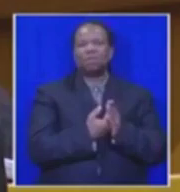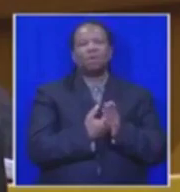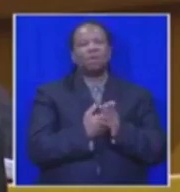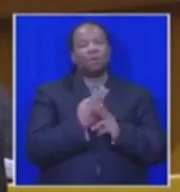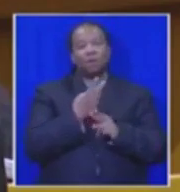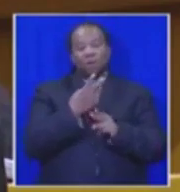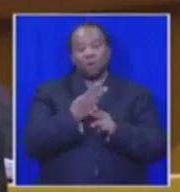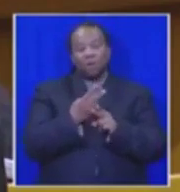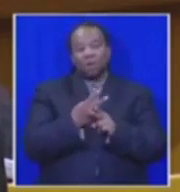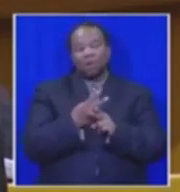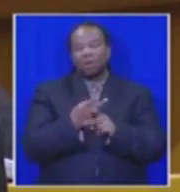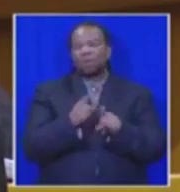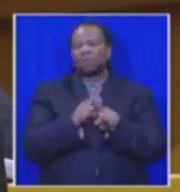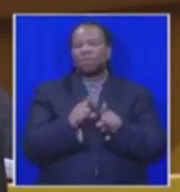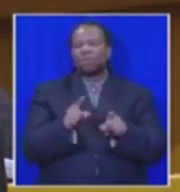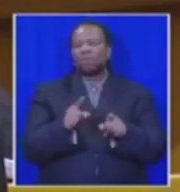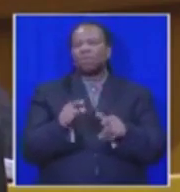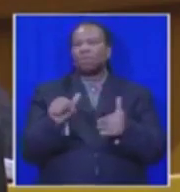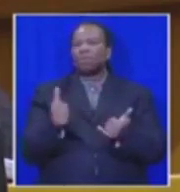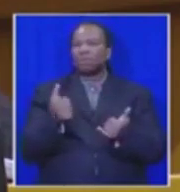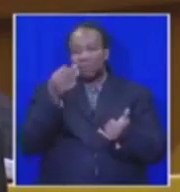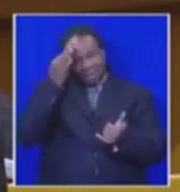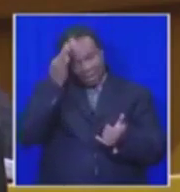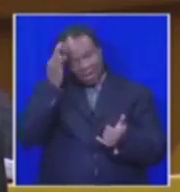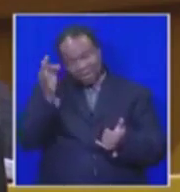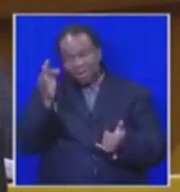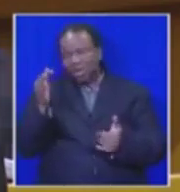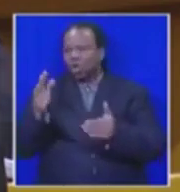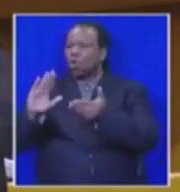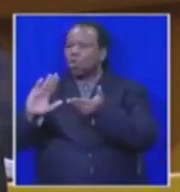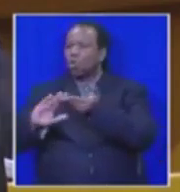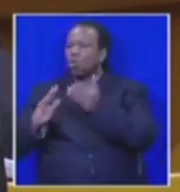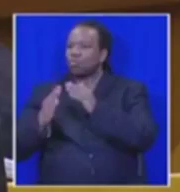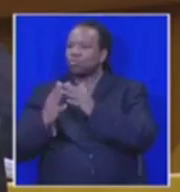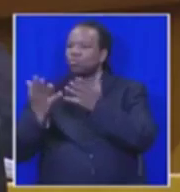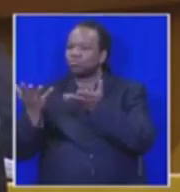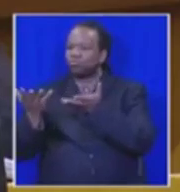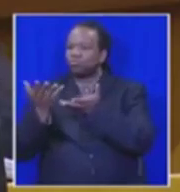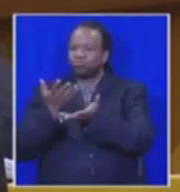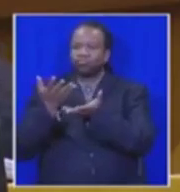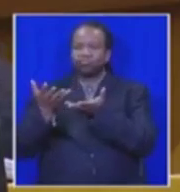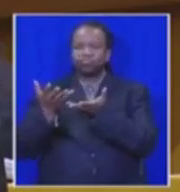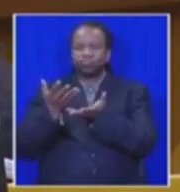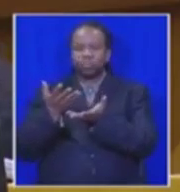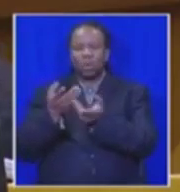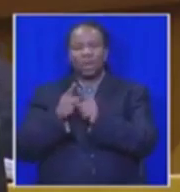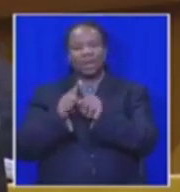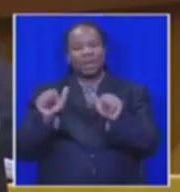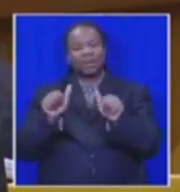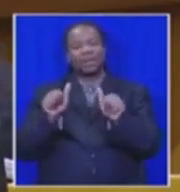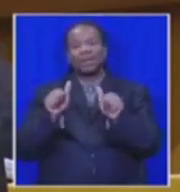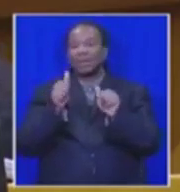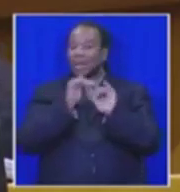continuously engages communities. Cabinet introduced the Izimbizo program